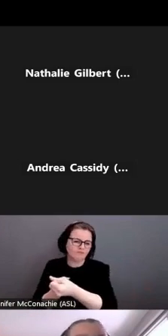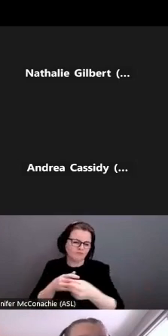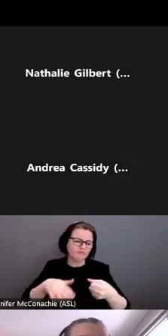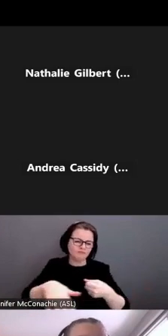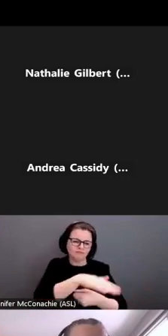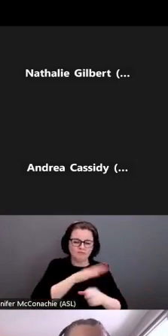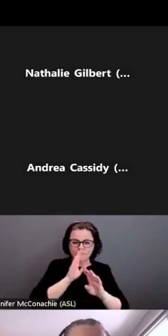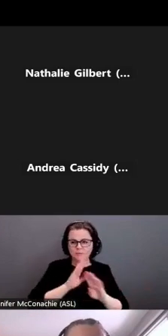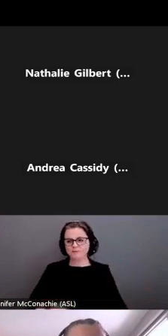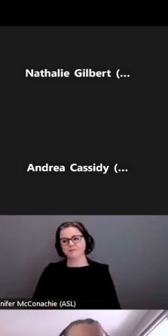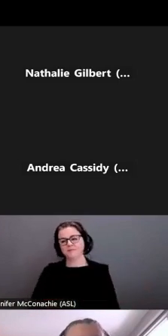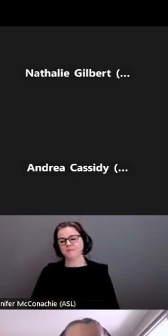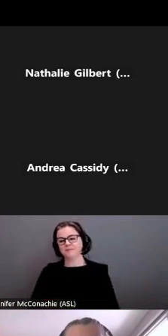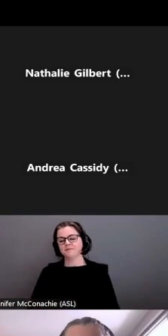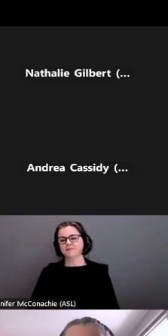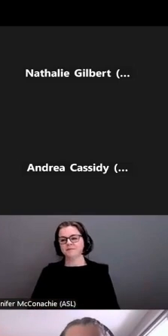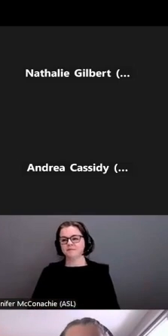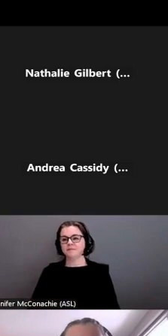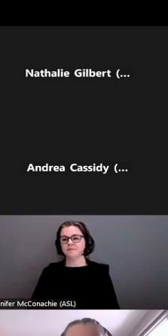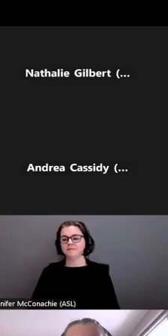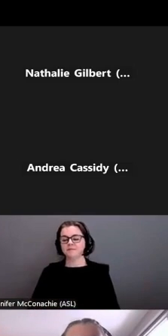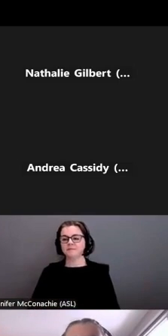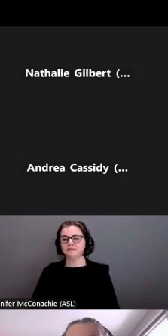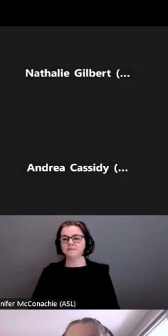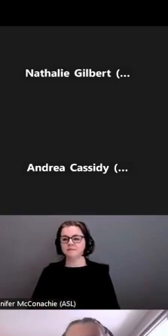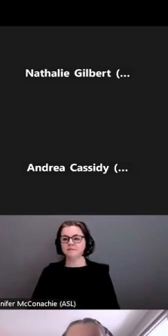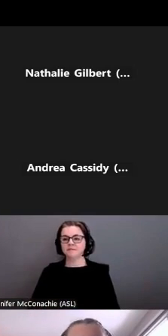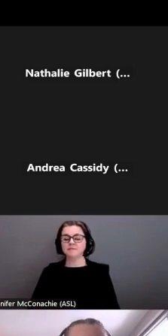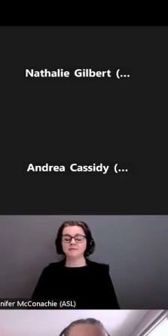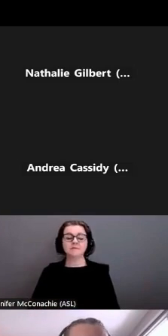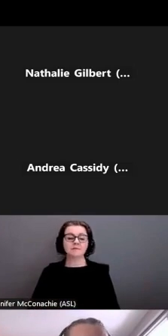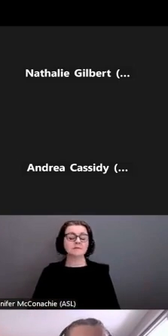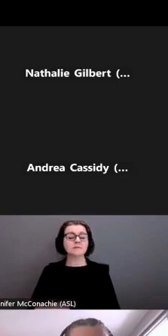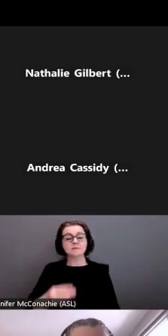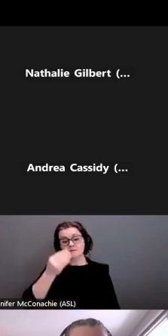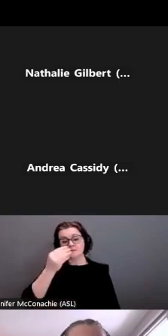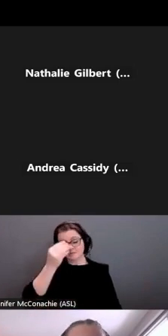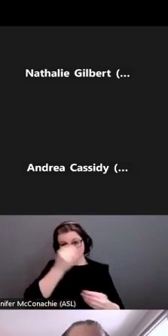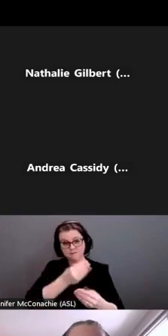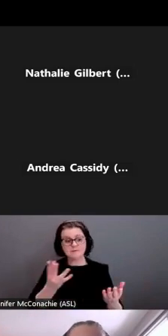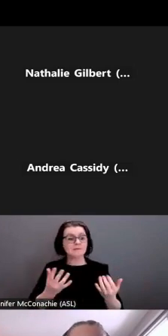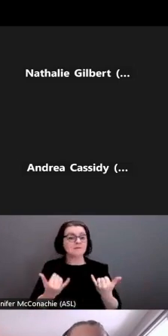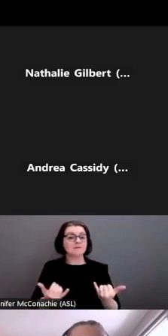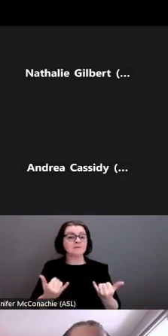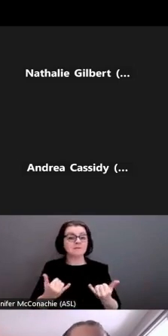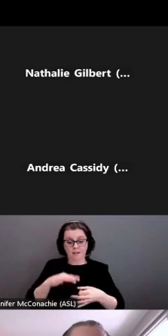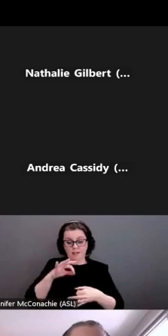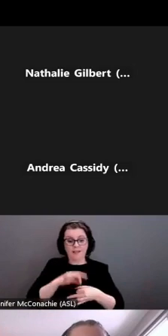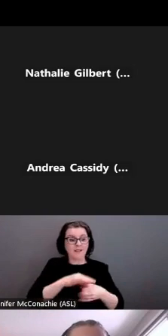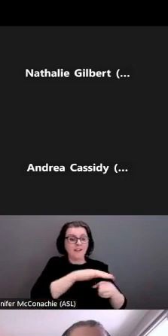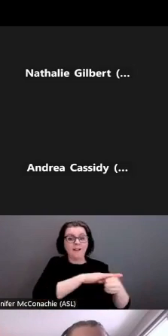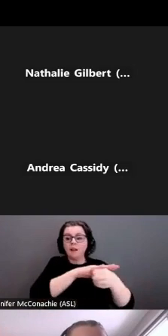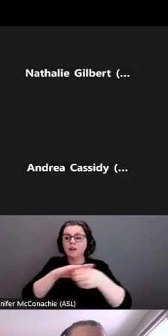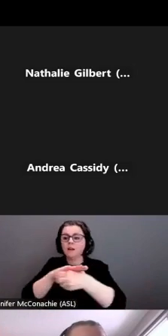Now, I will mention that currently many of the electoral districts, we're still waiting for the